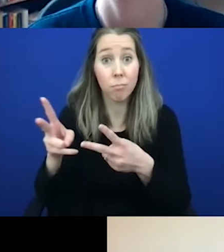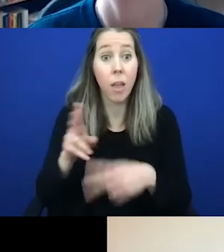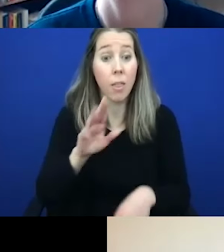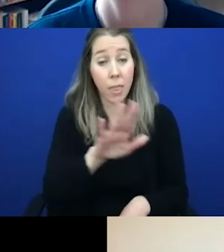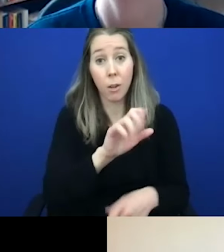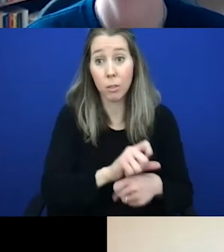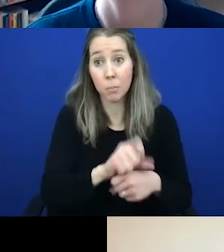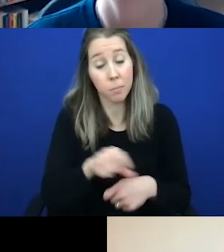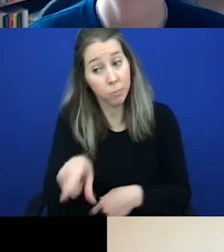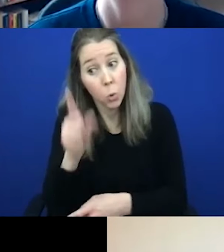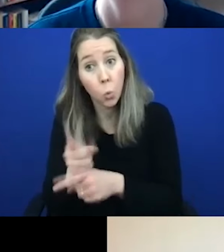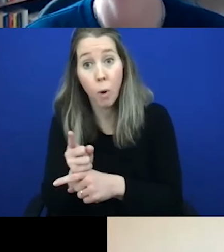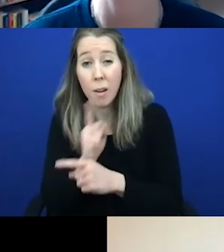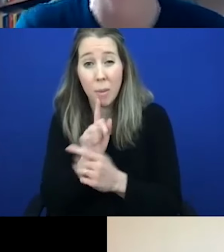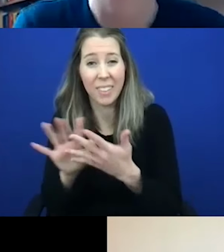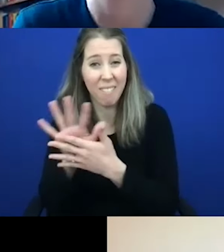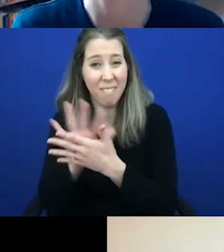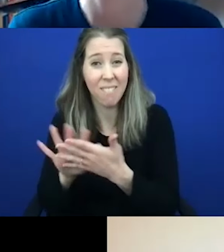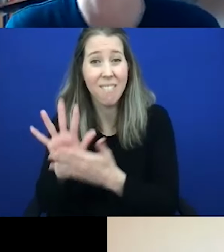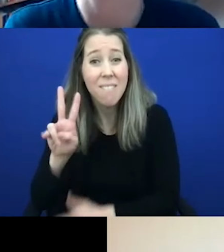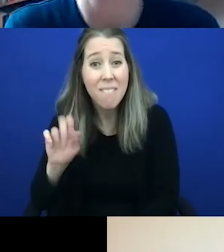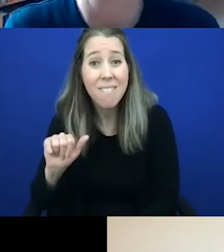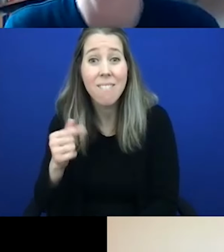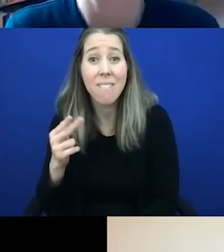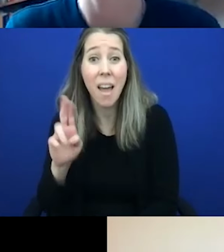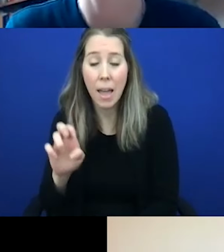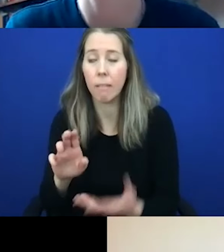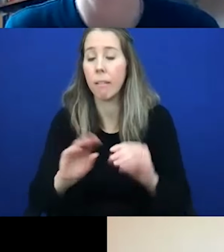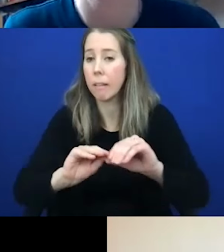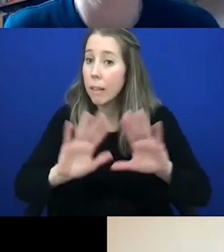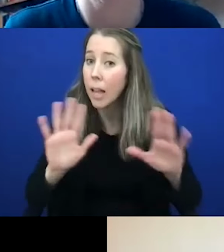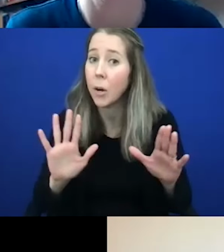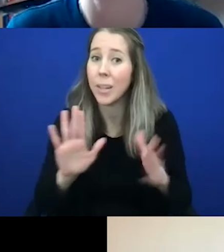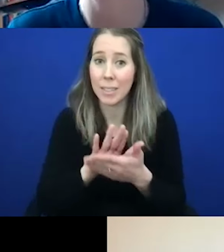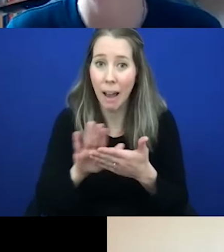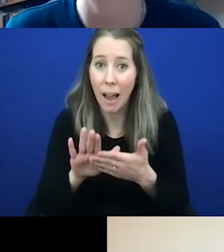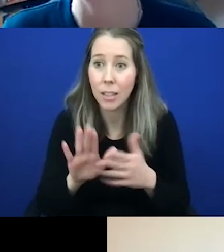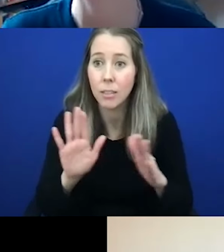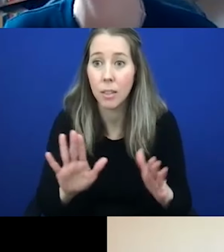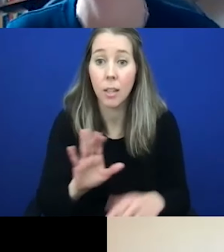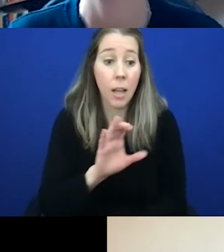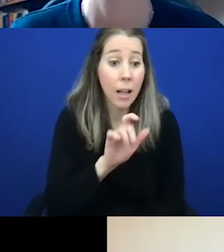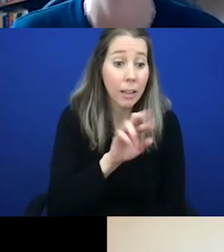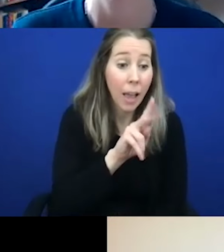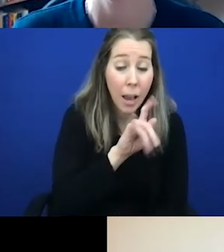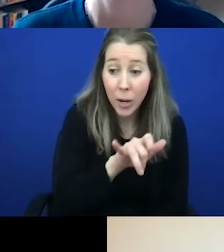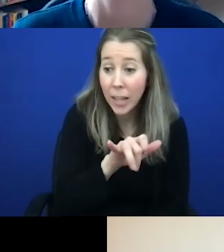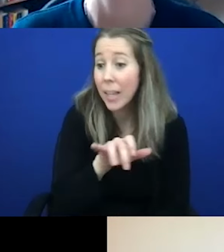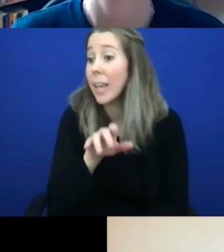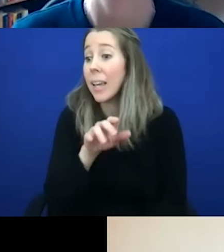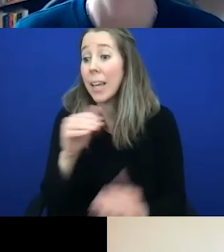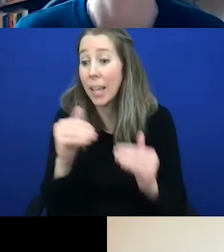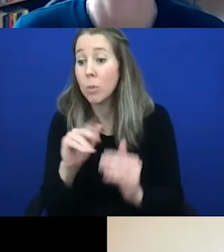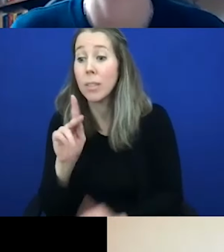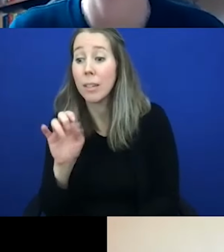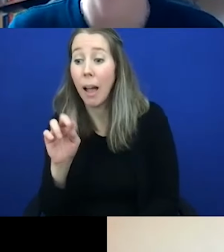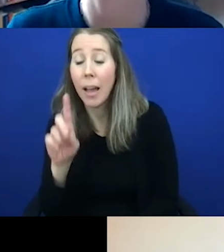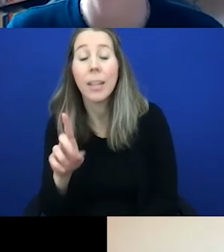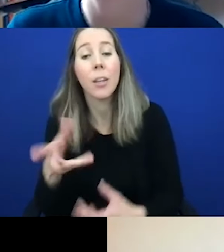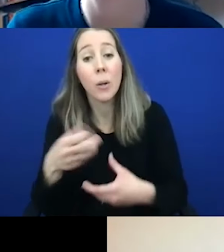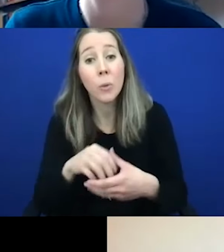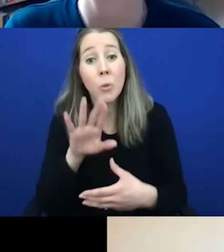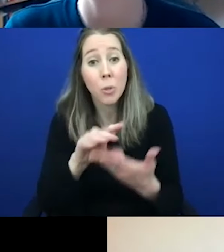very, very vague. Clarity is kindness. If you take nothing else, clarity and kindness, include your students' voices and make sure